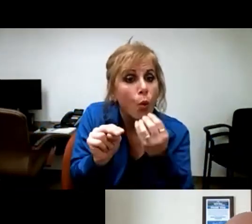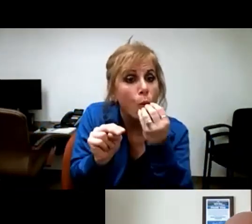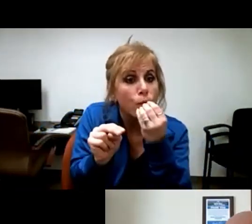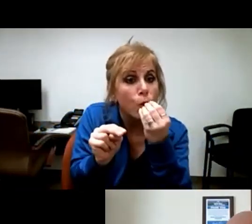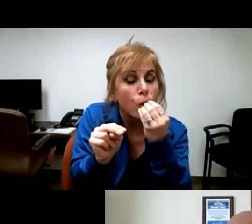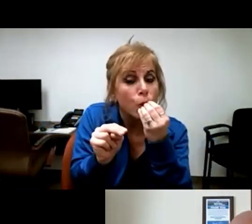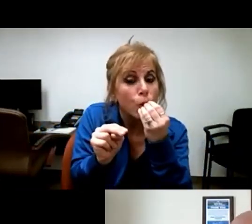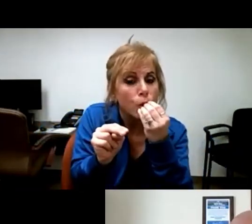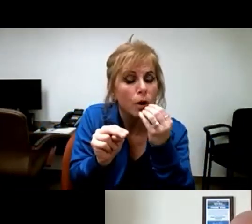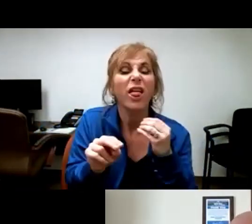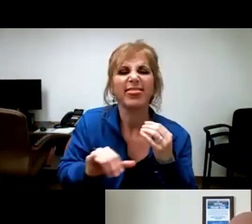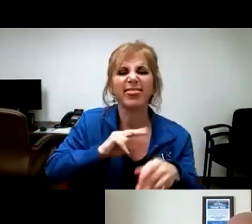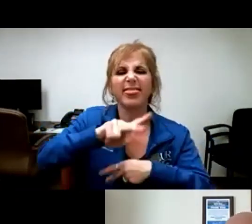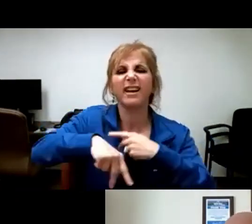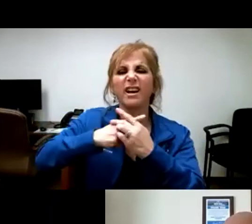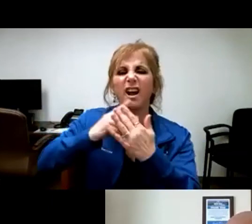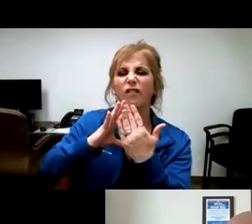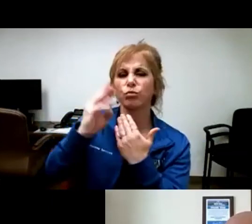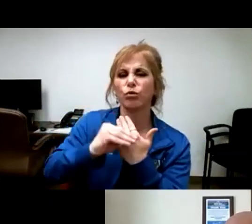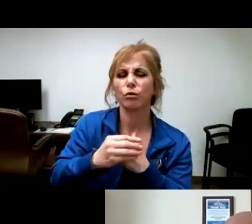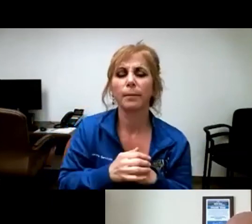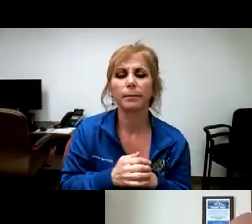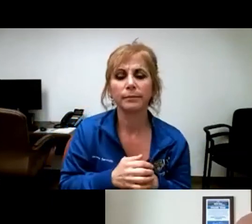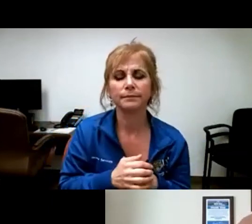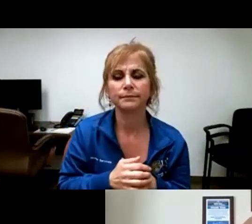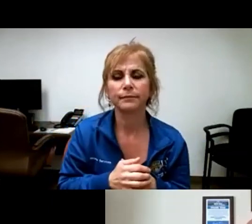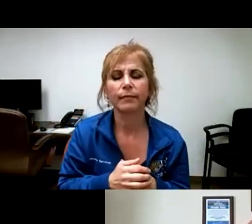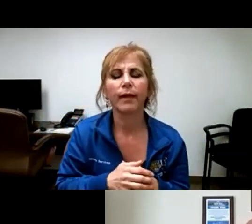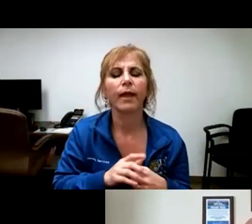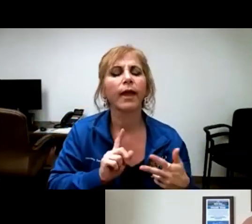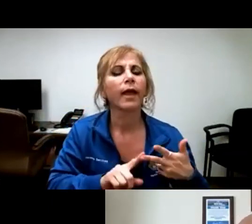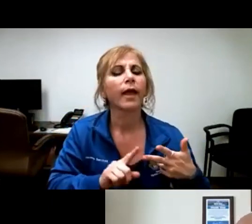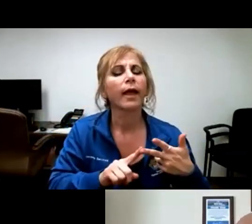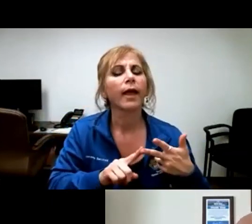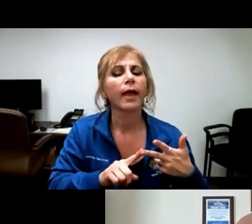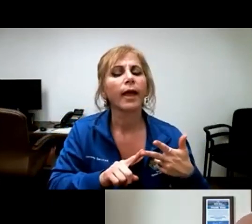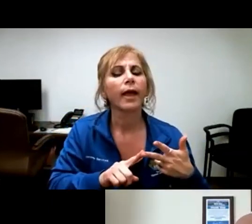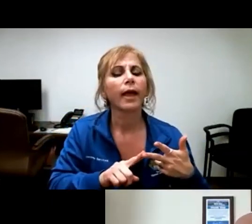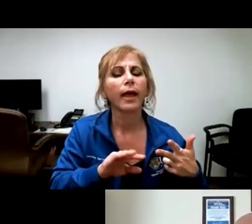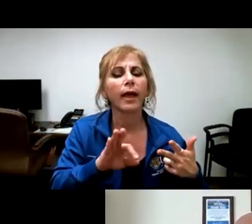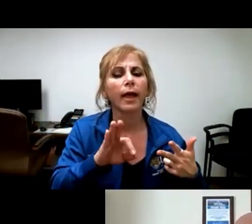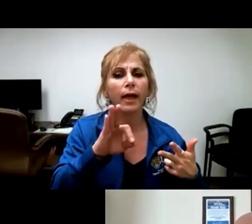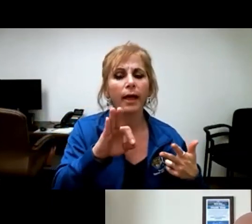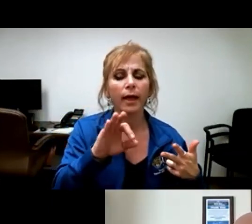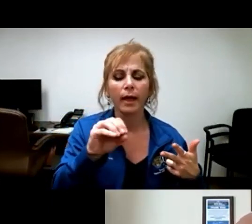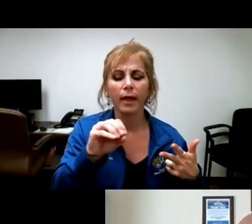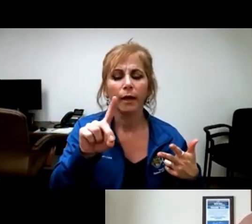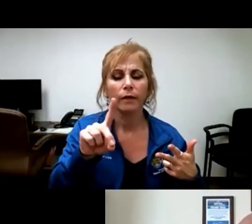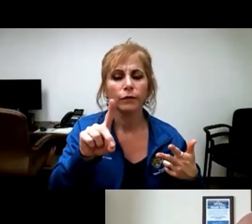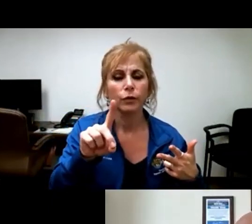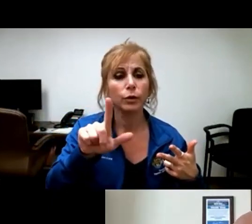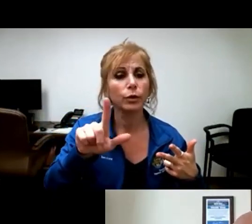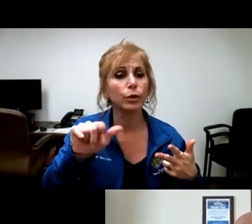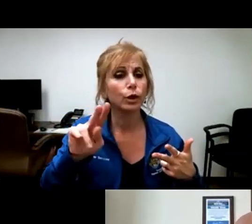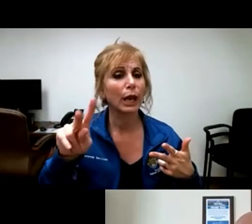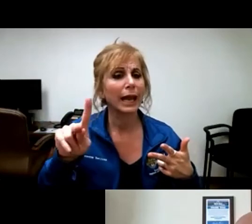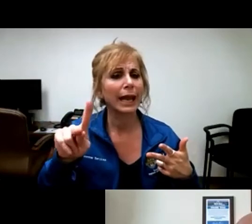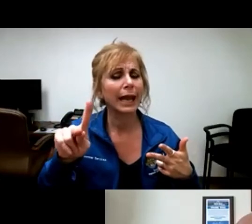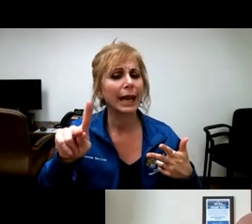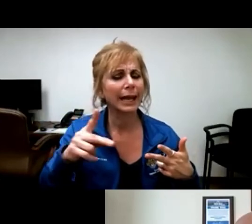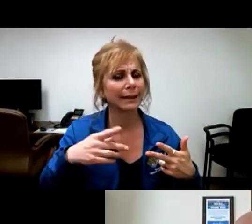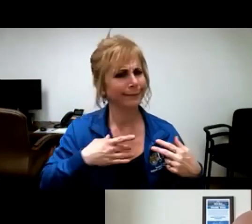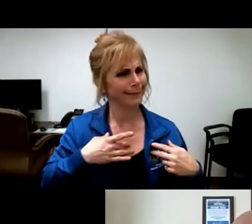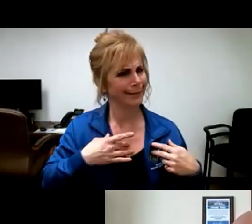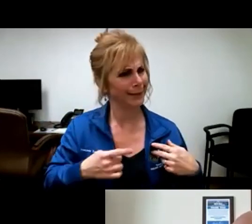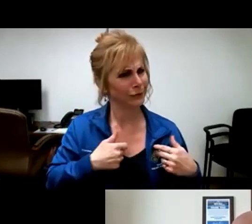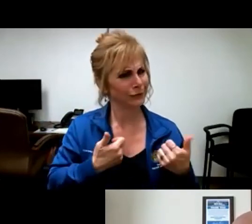types of programs. But we're also working with Food Link and some interesting things. We don't know how this may pan out, but we're in early discussions of how we